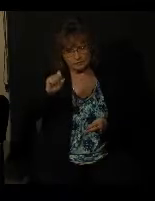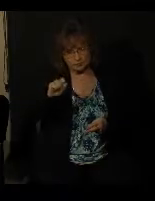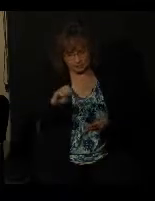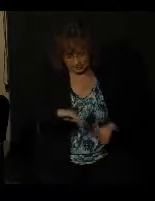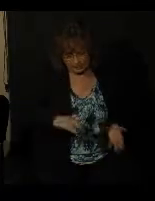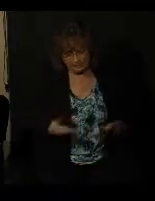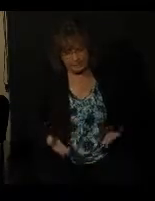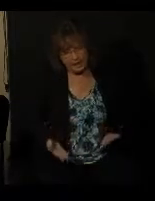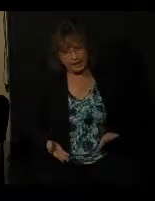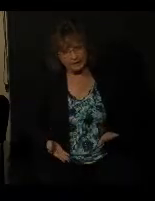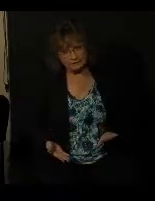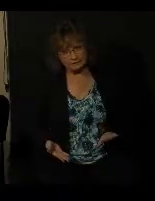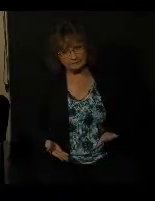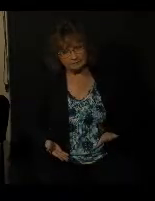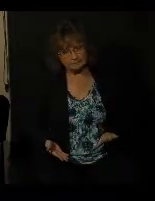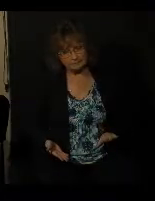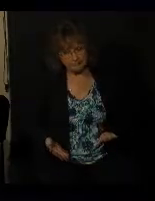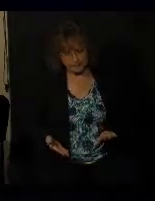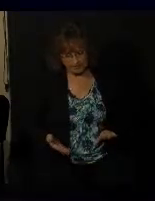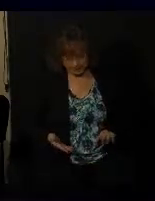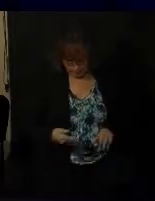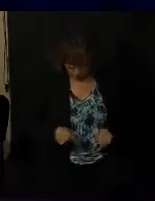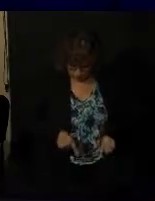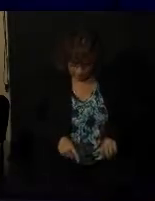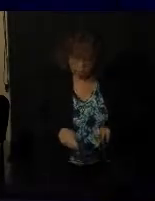was Mr. Hawking's idol.